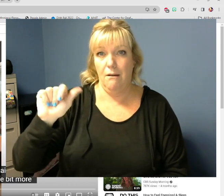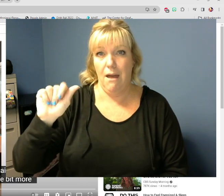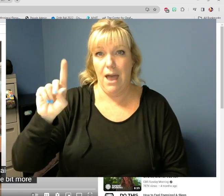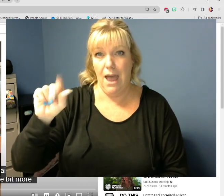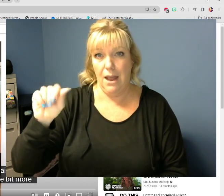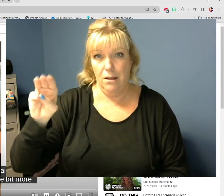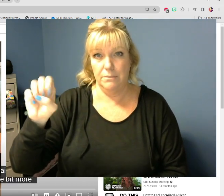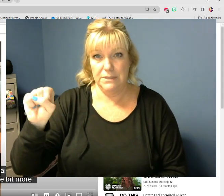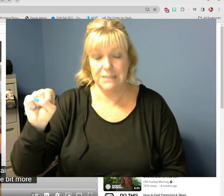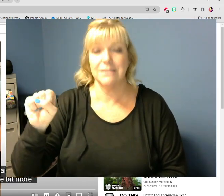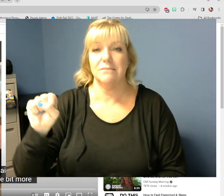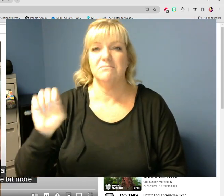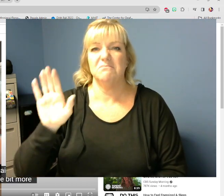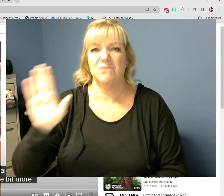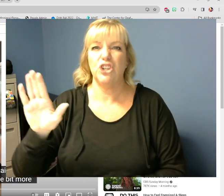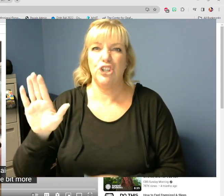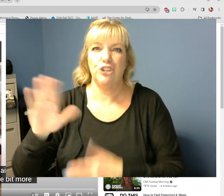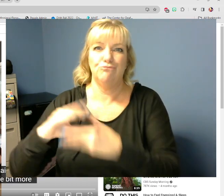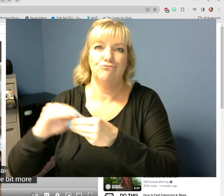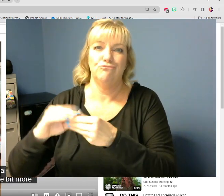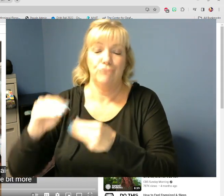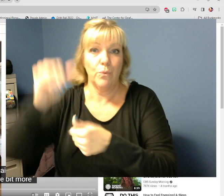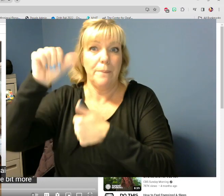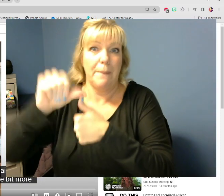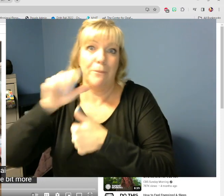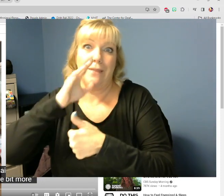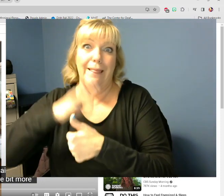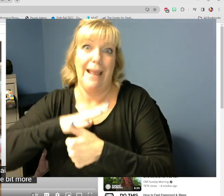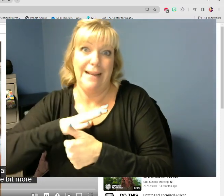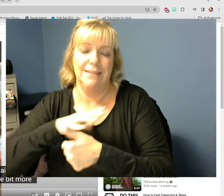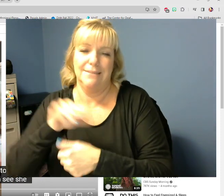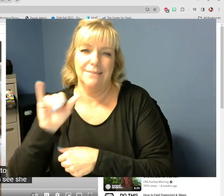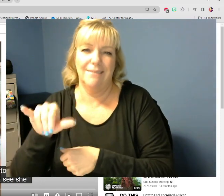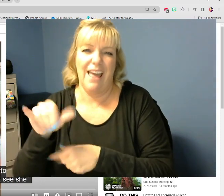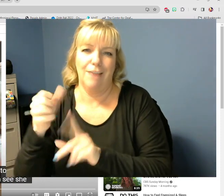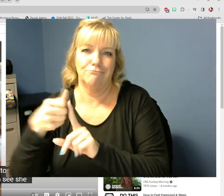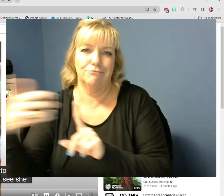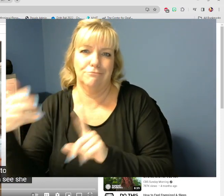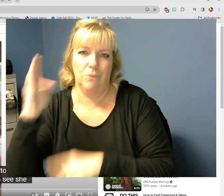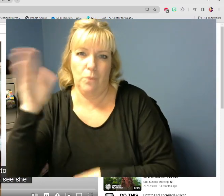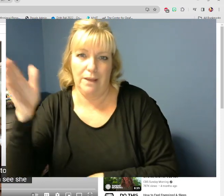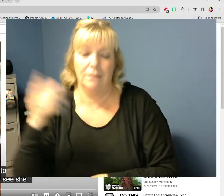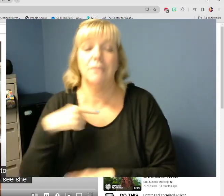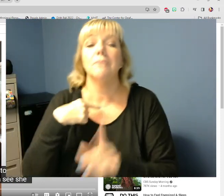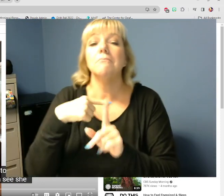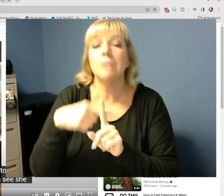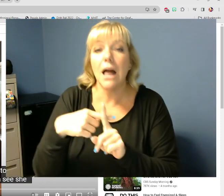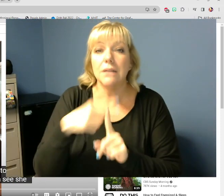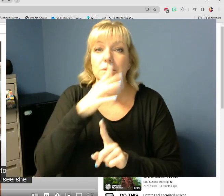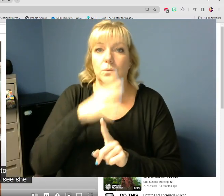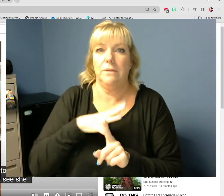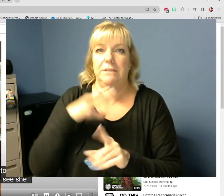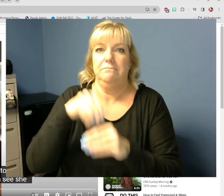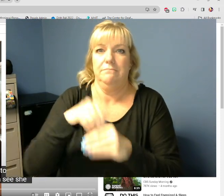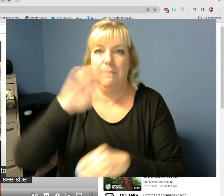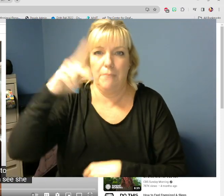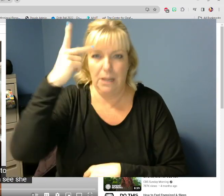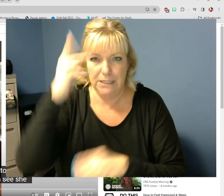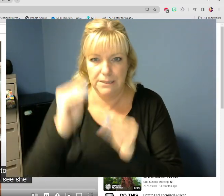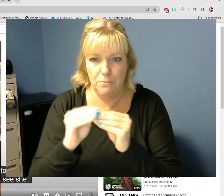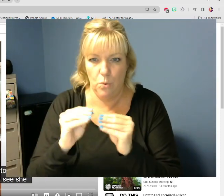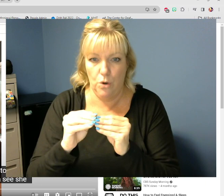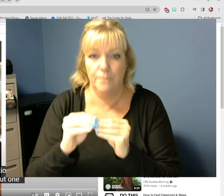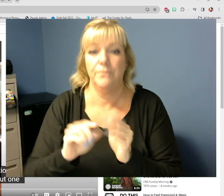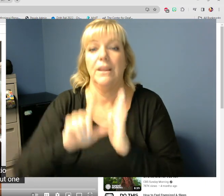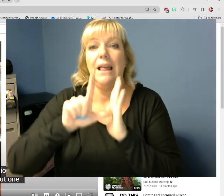make that connection. And then also, again, kind of another example of women being a little bit more political. Then, though, we're going to talk about Sally Hemings, and we're